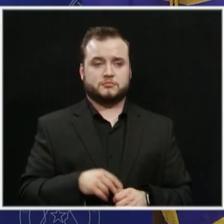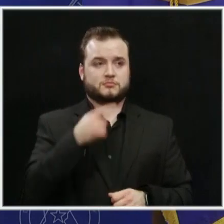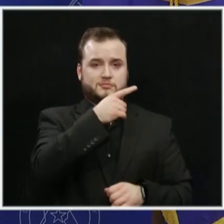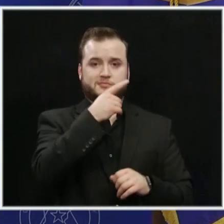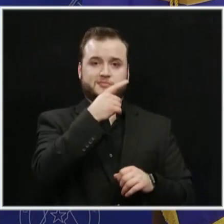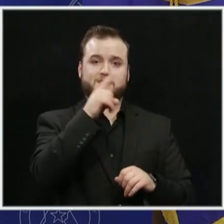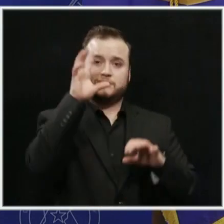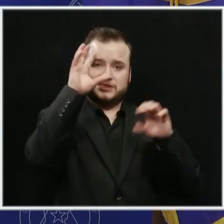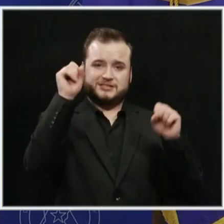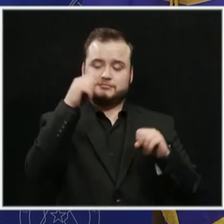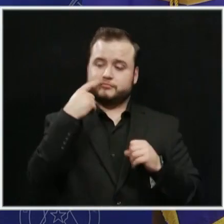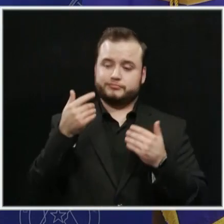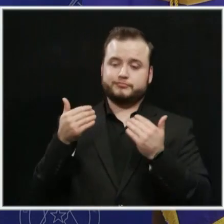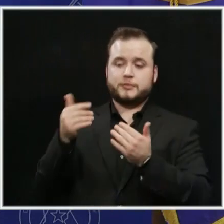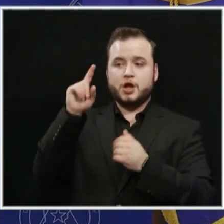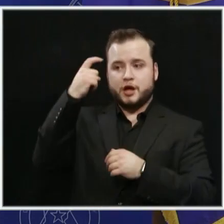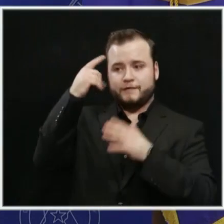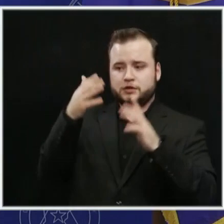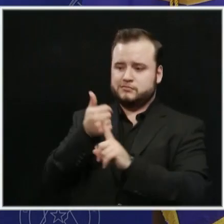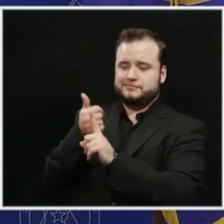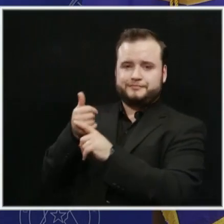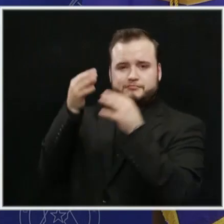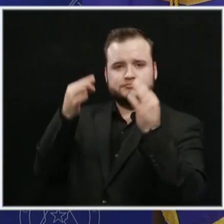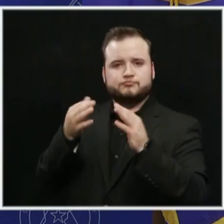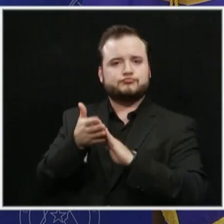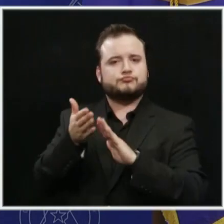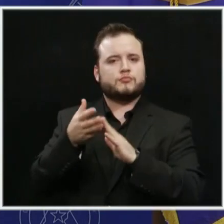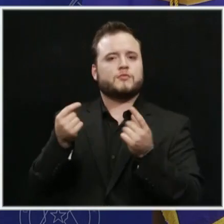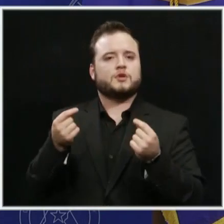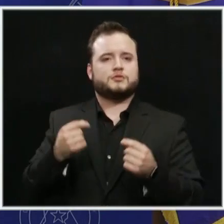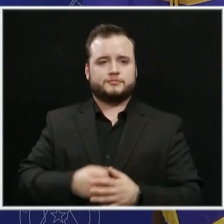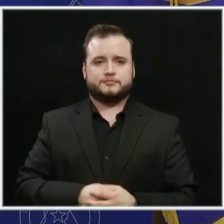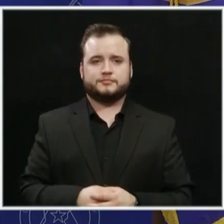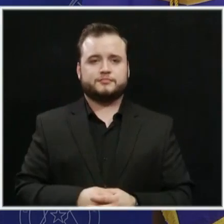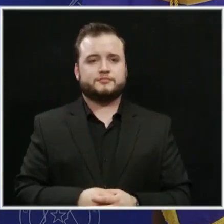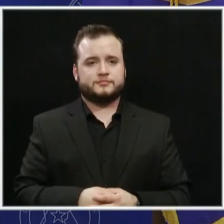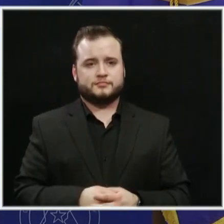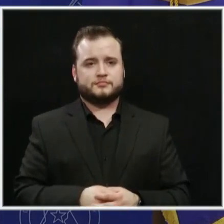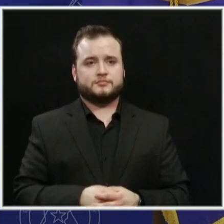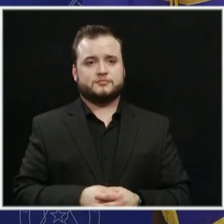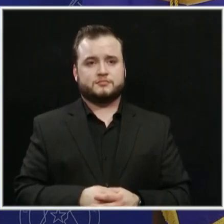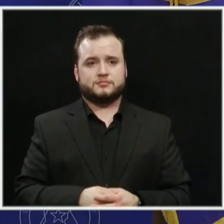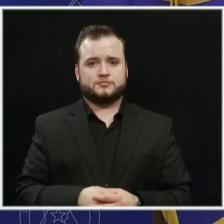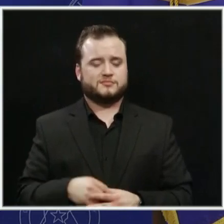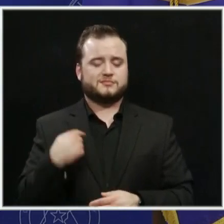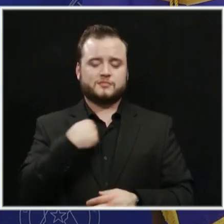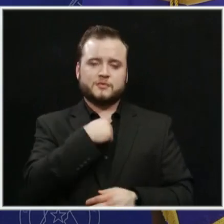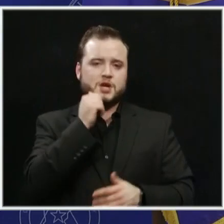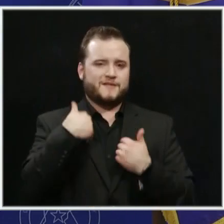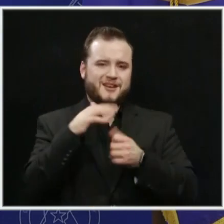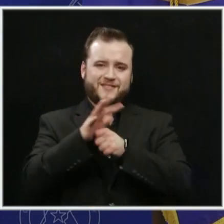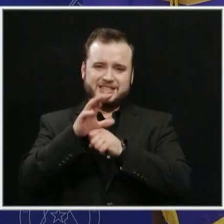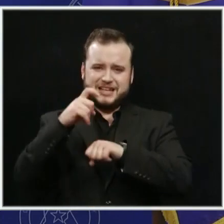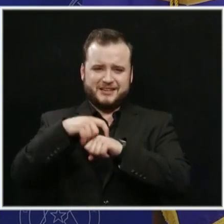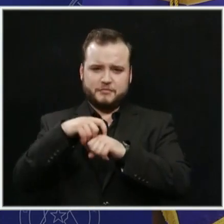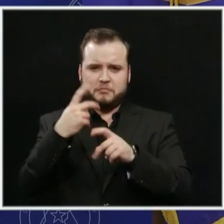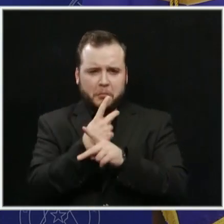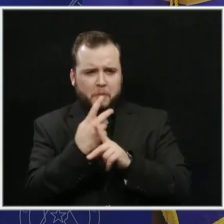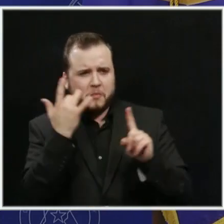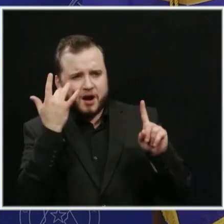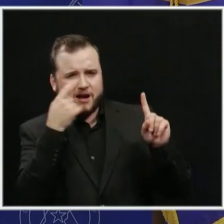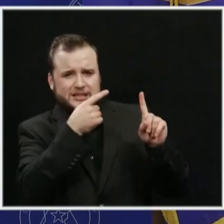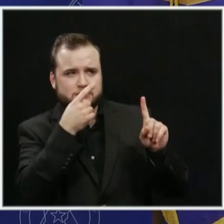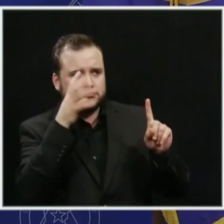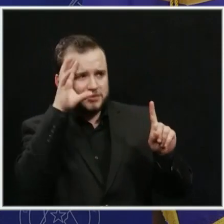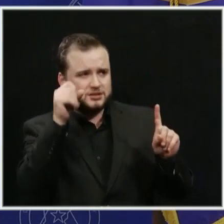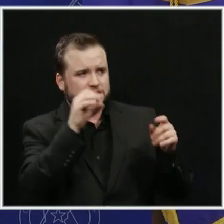I just don't have time to try and figure out why something like that would happen. I just have to lead from Minnesota's perspective, is what we've been doing. If they're